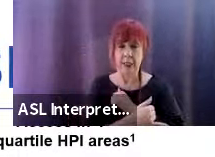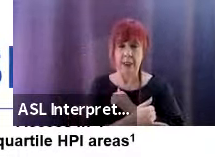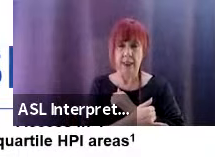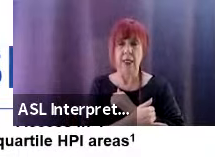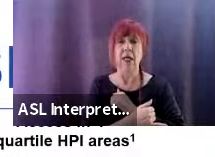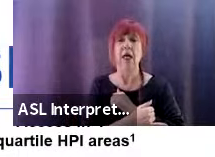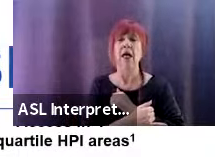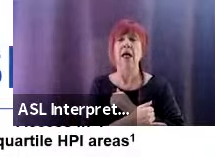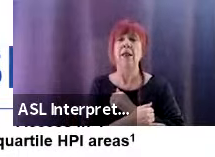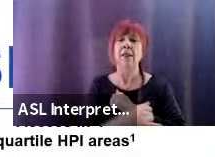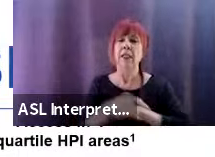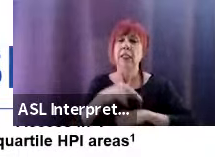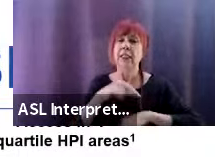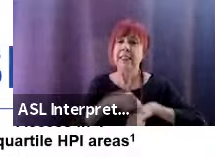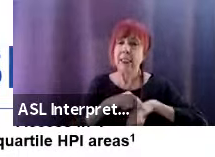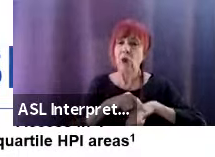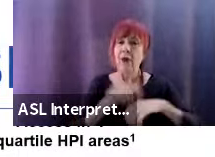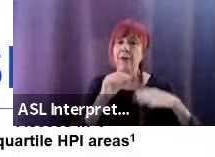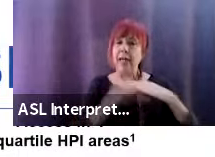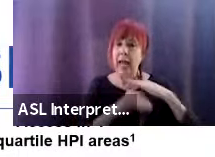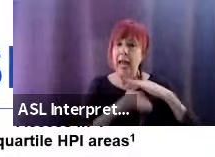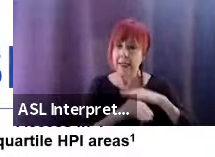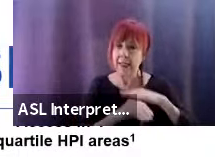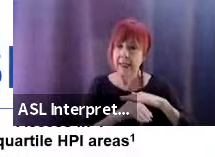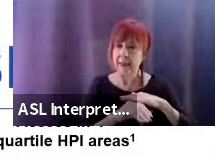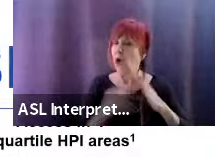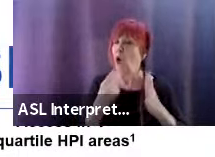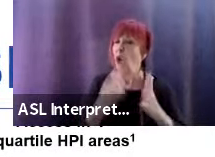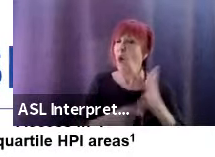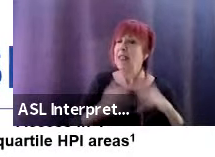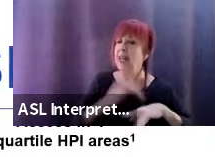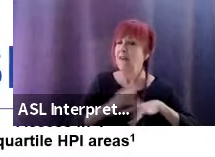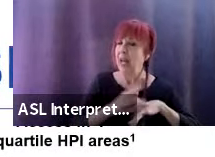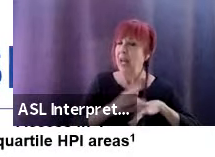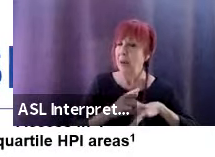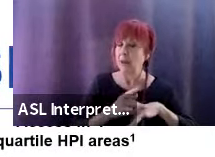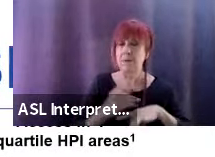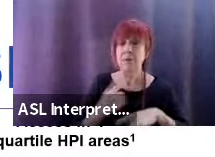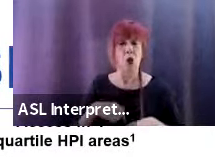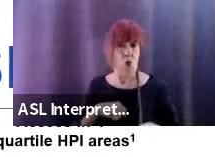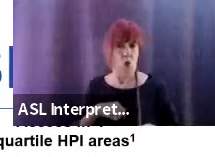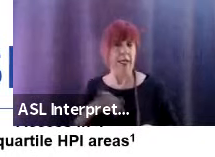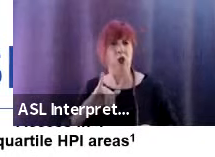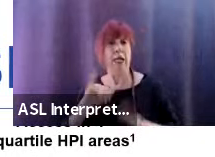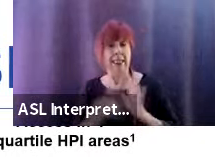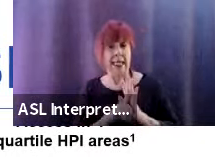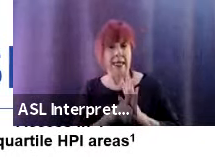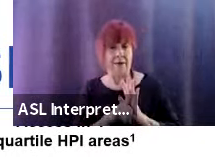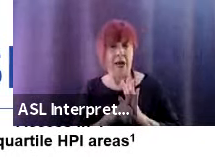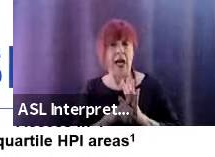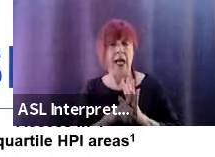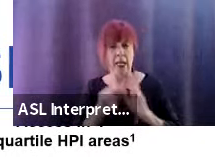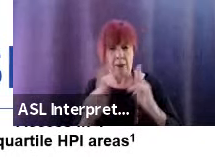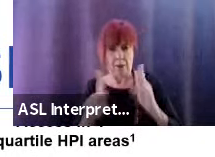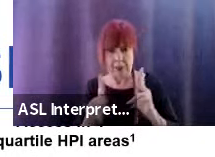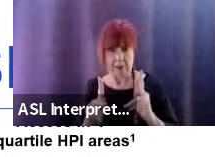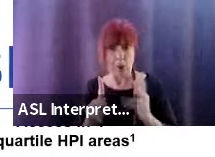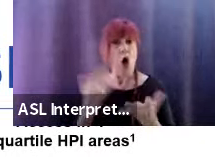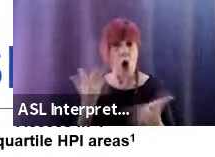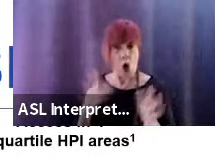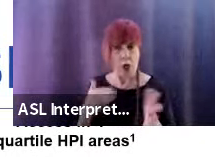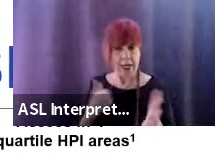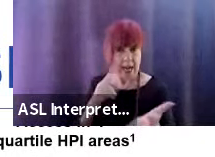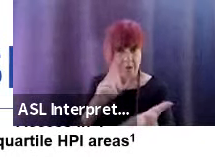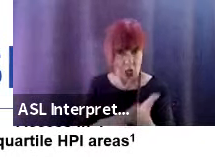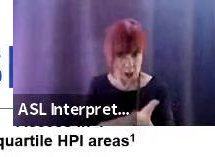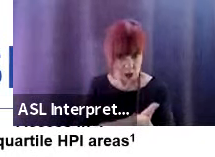different providers that were available to us. And so we were able to identify with those that were in contract and we were in the process of contracting with, that we